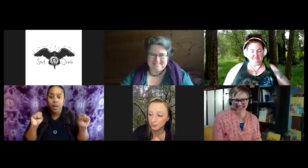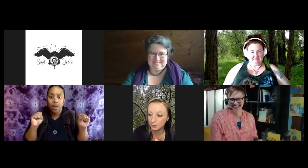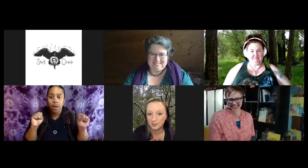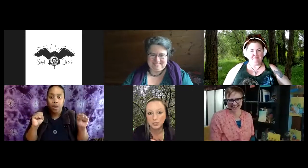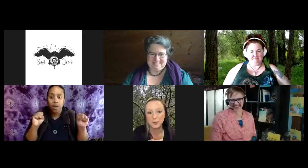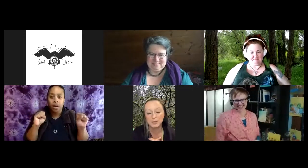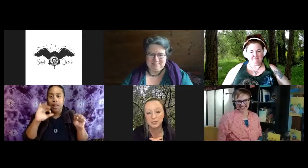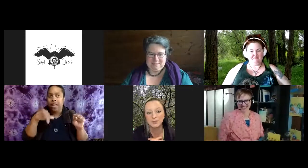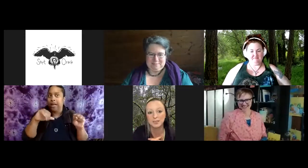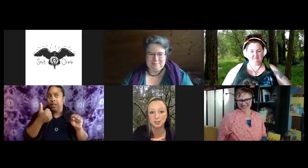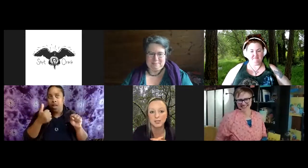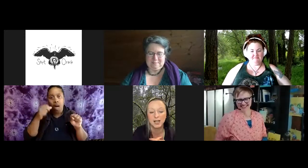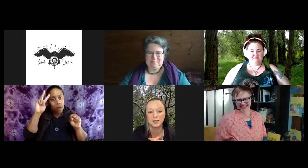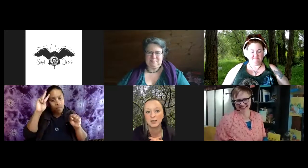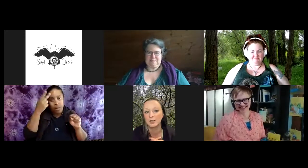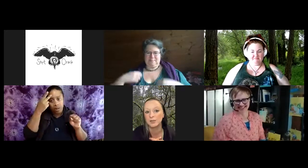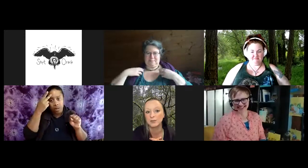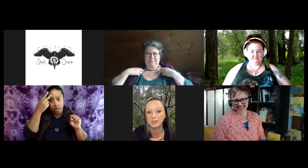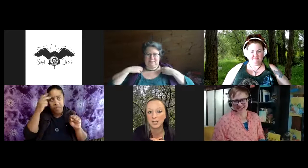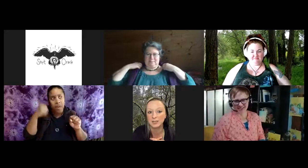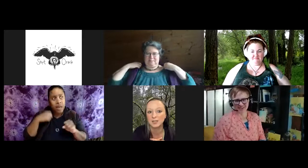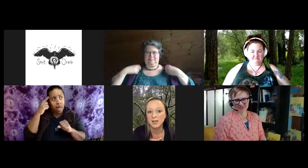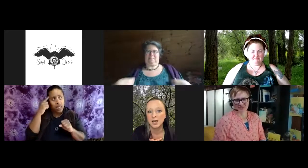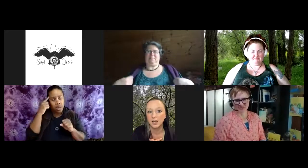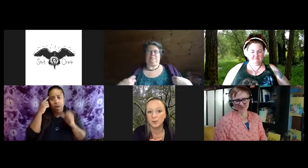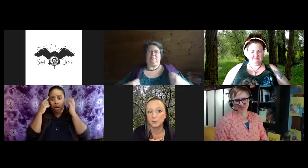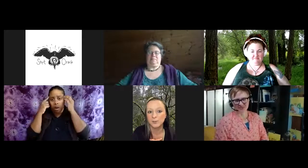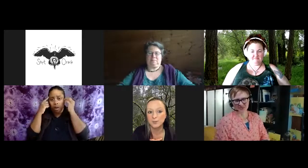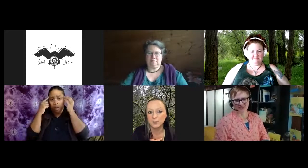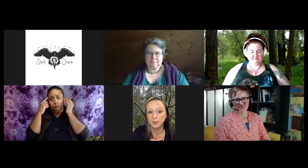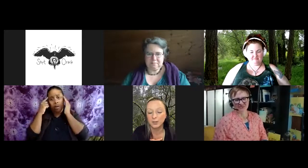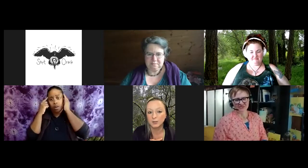another misconception that I can think of, is that